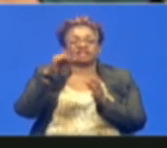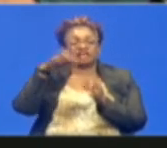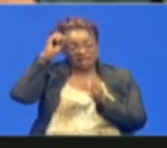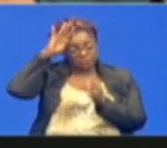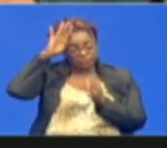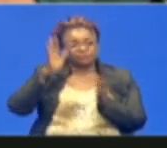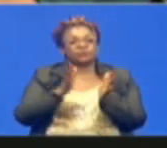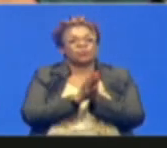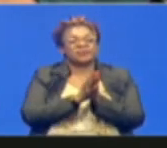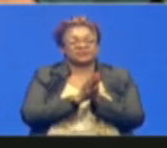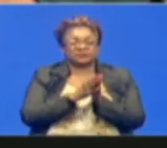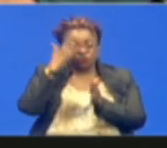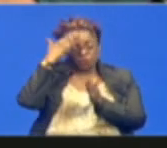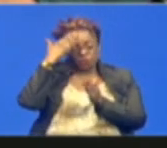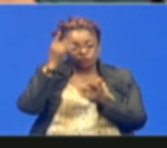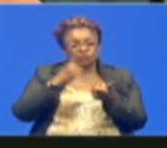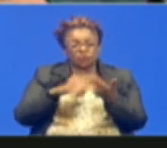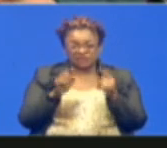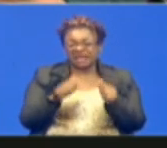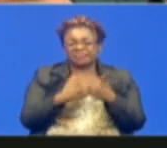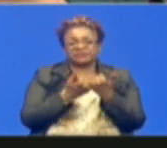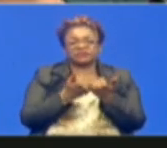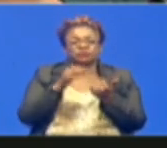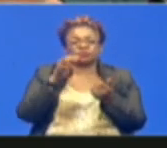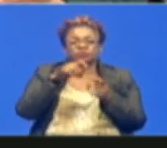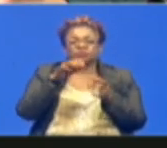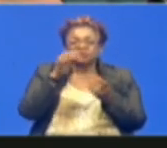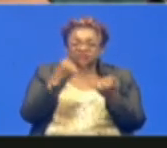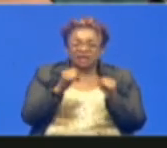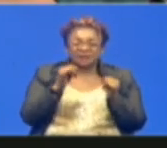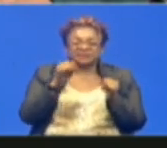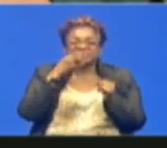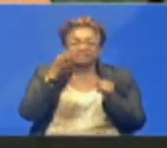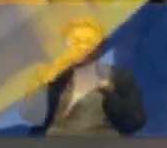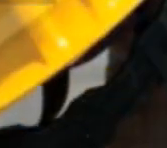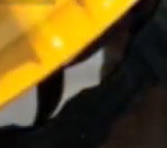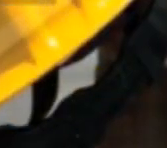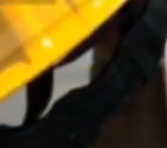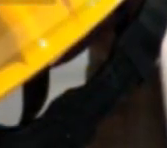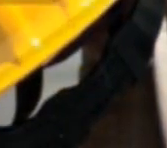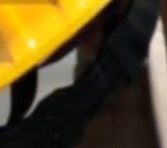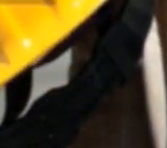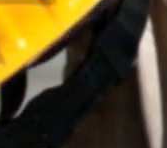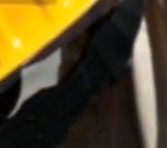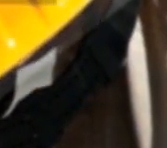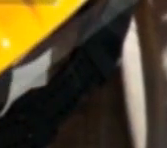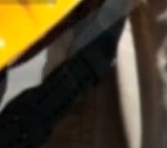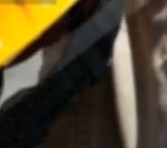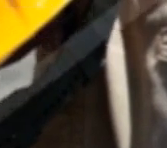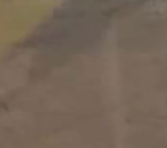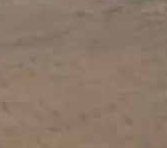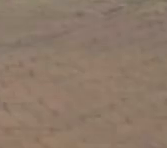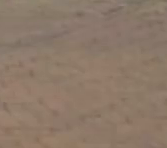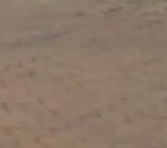get a glimpse into what it's like to taste tea for a living. Here's what she shared. My name is